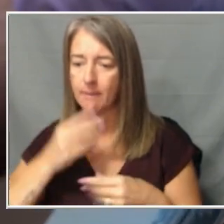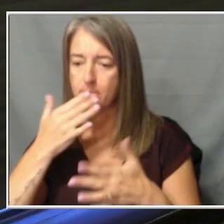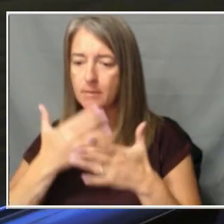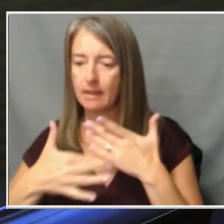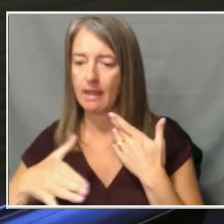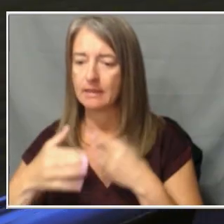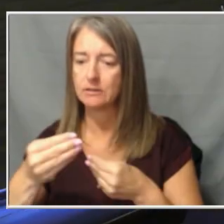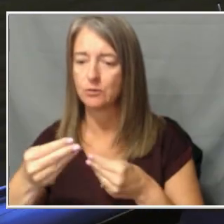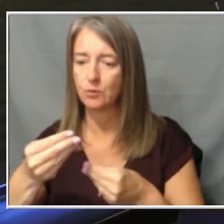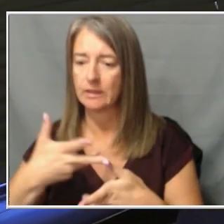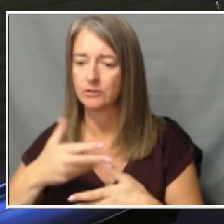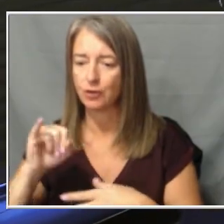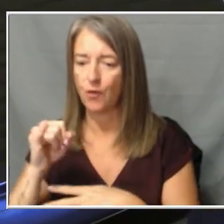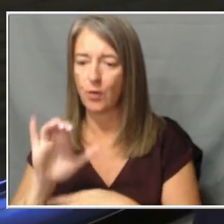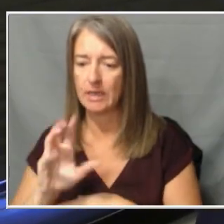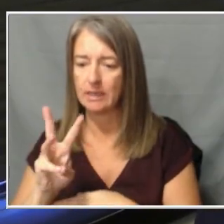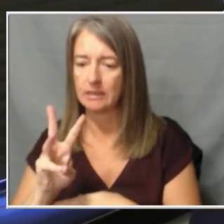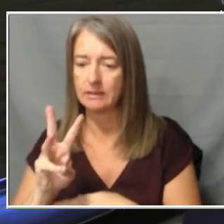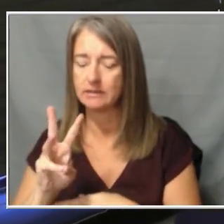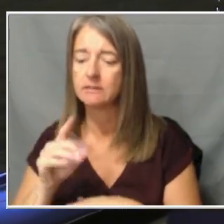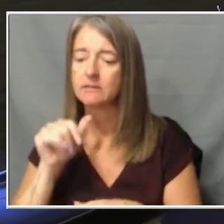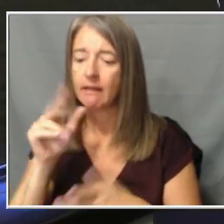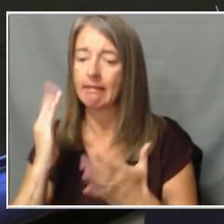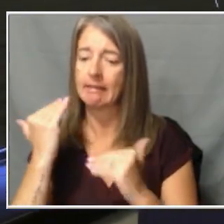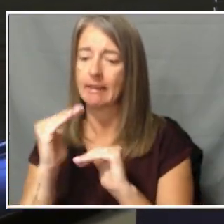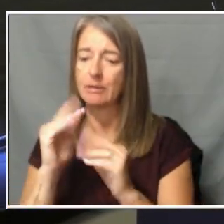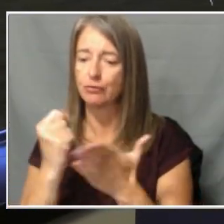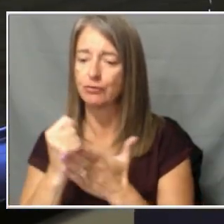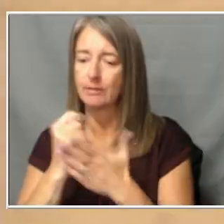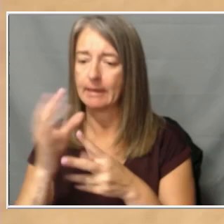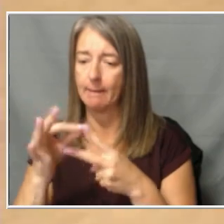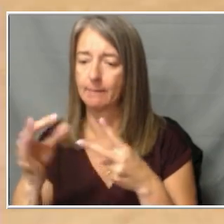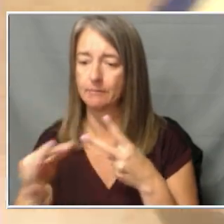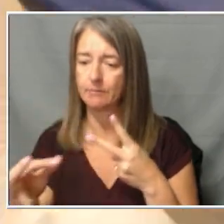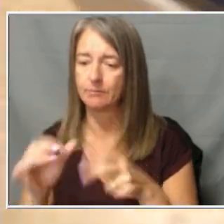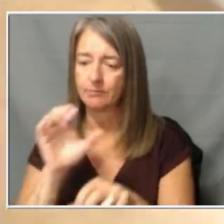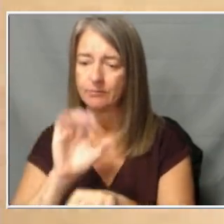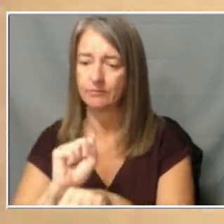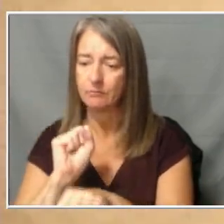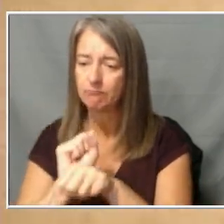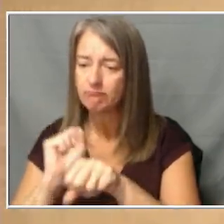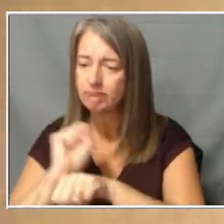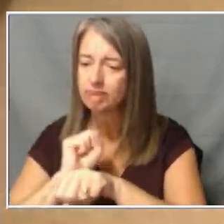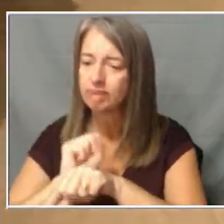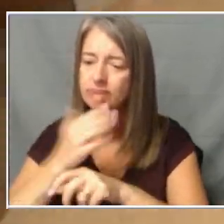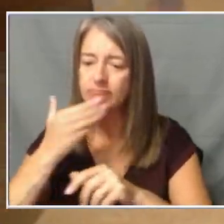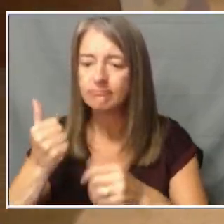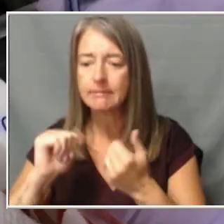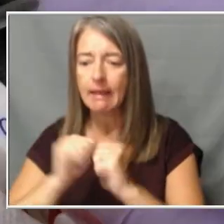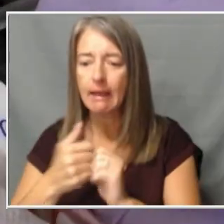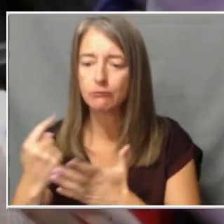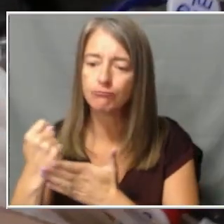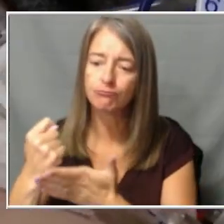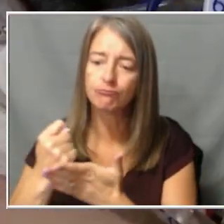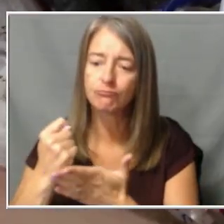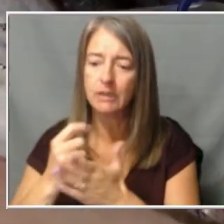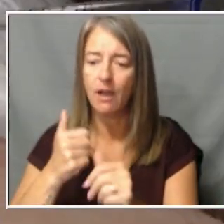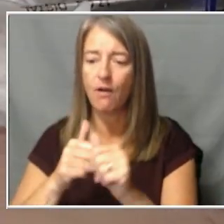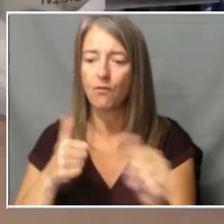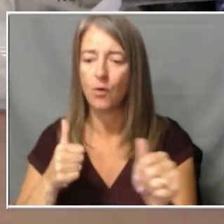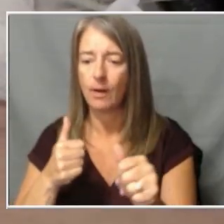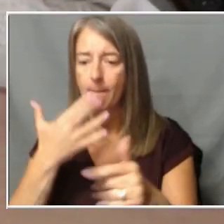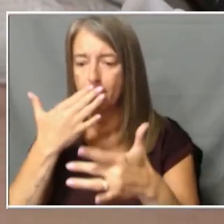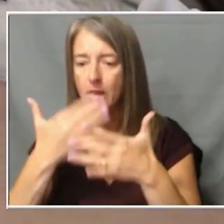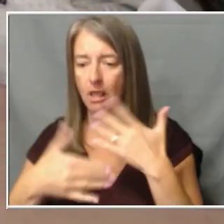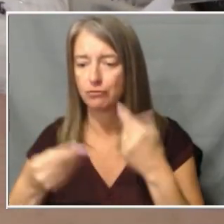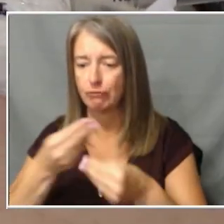Witness limiting her treatment options, the Cancer Center team got to work figuring out the best way to treat Sydney while avoiding a blood